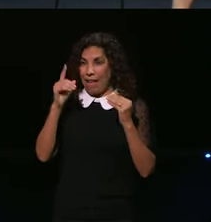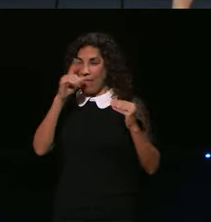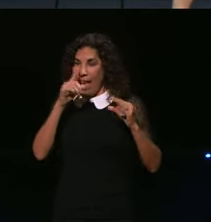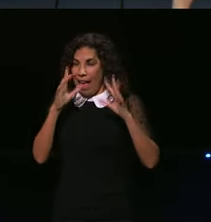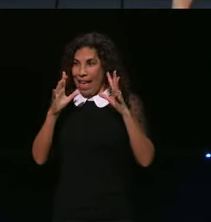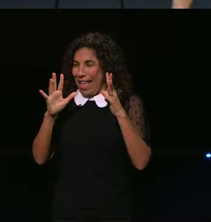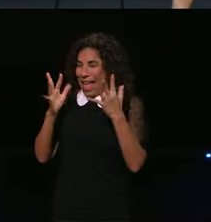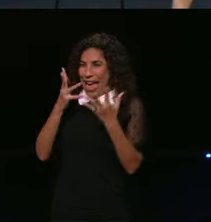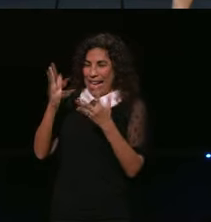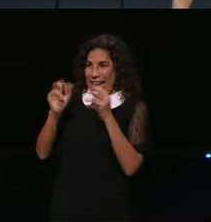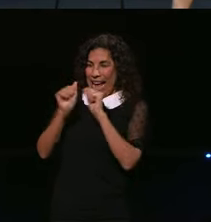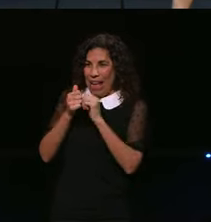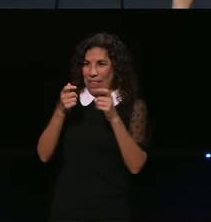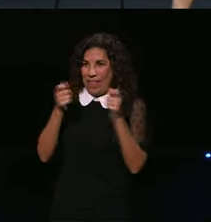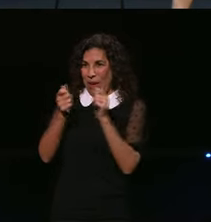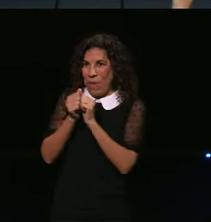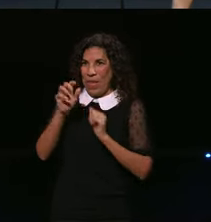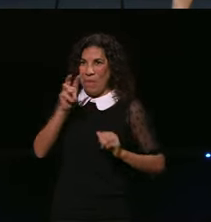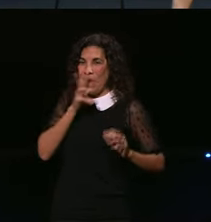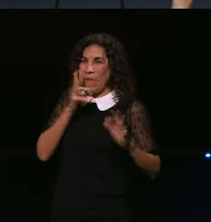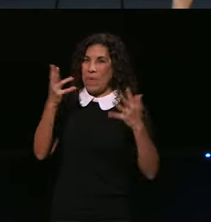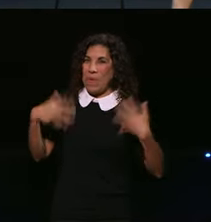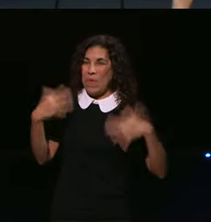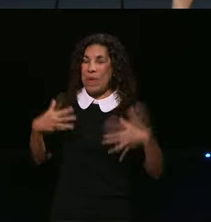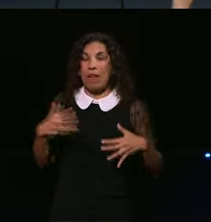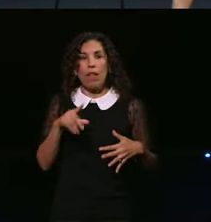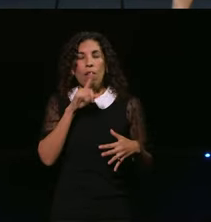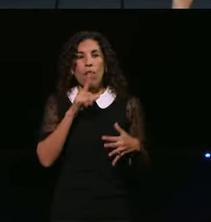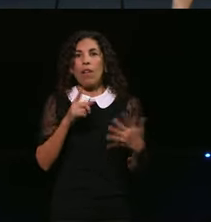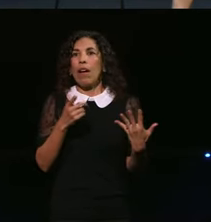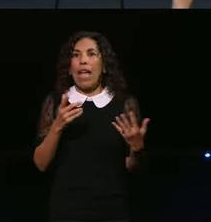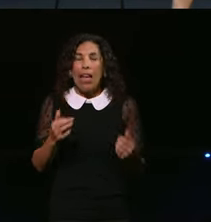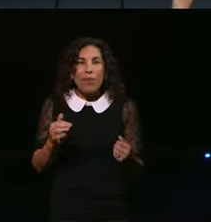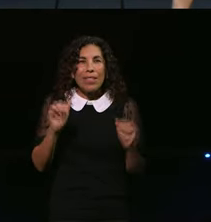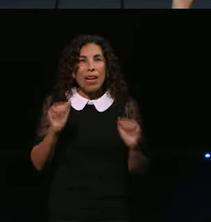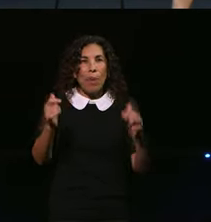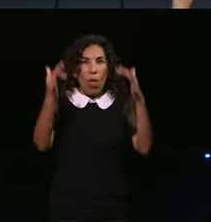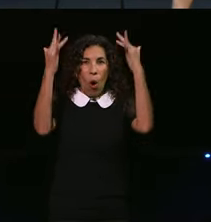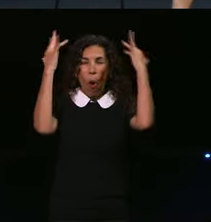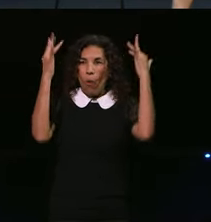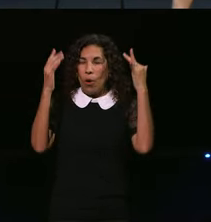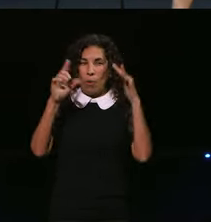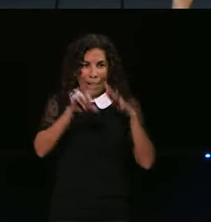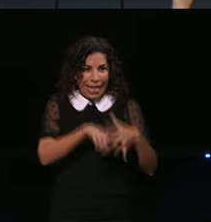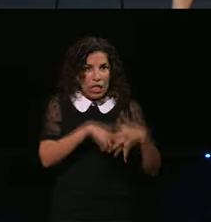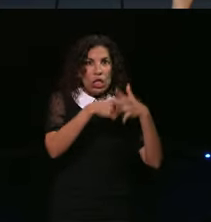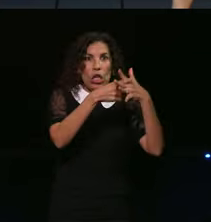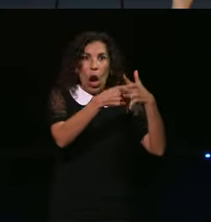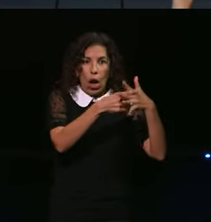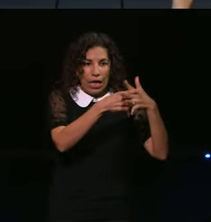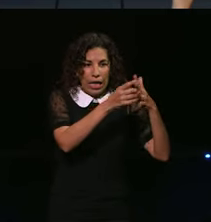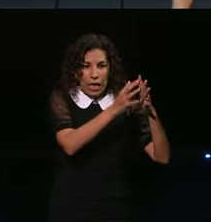hair's favorite when you have to deal with water. But it was so overwhelming, that scene when it started.